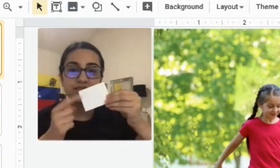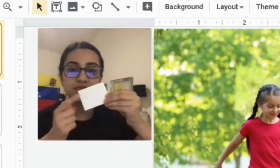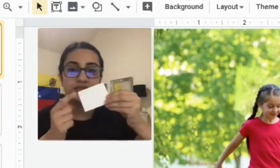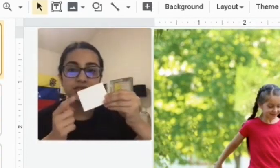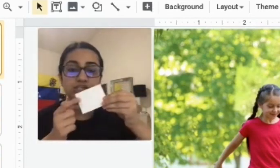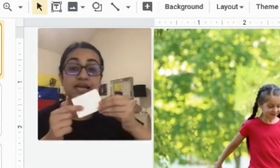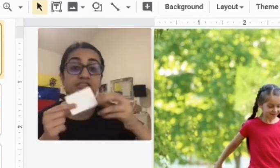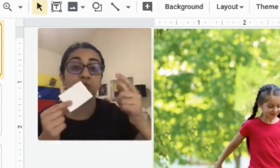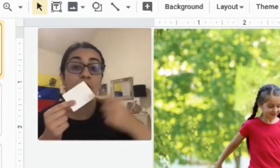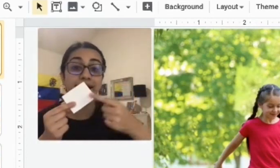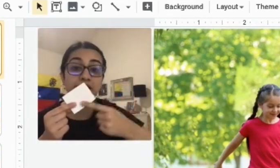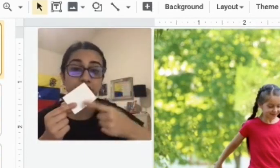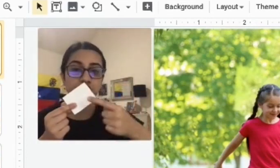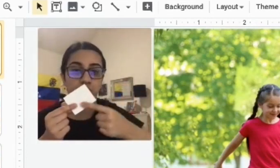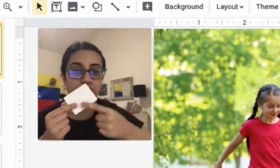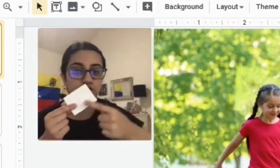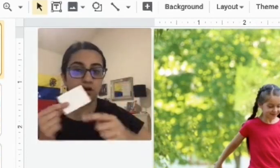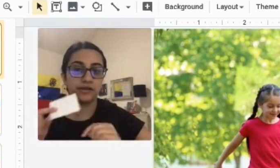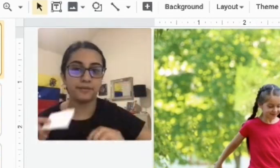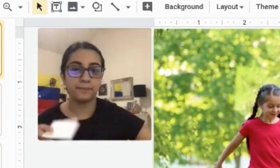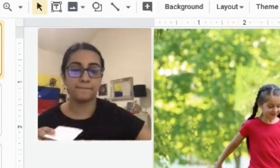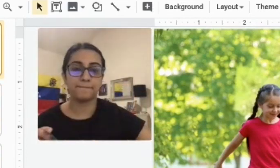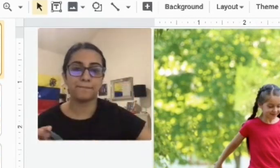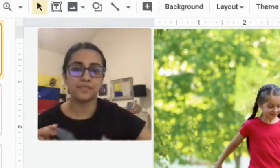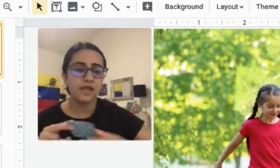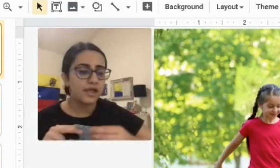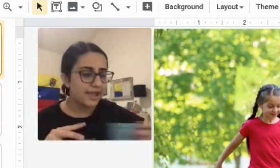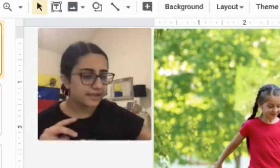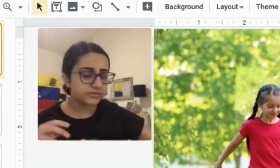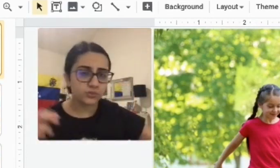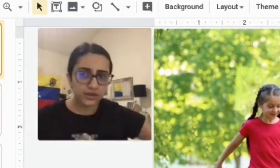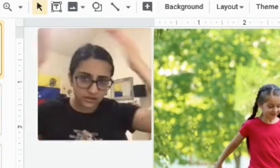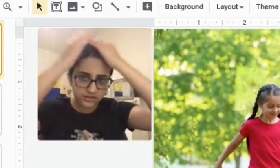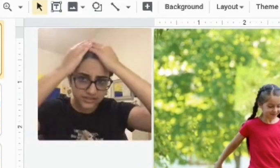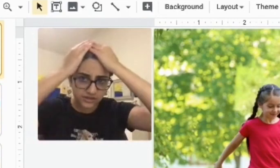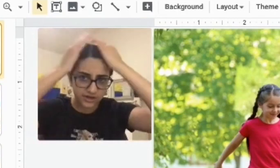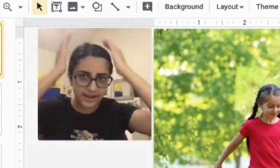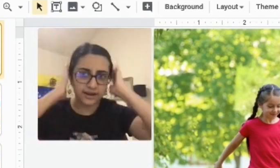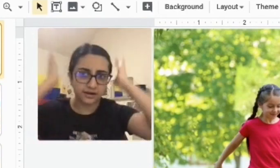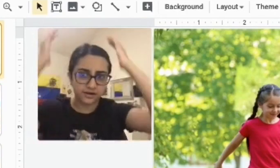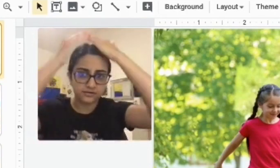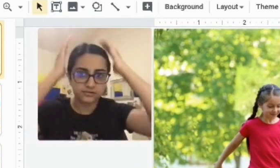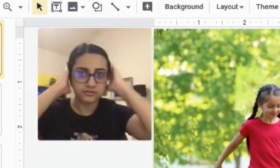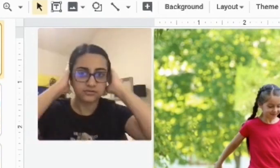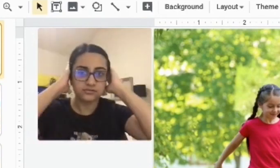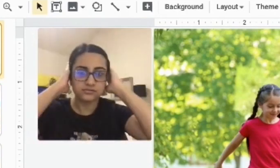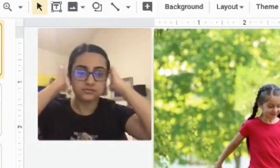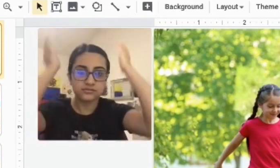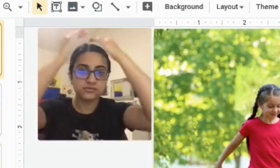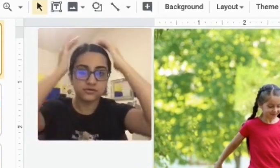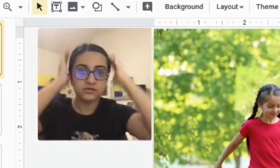white. She has white shorts on. And what color is her hair?